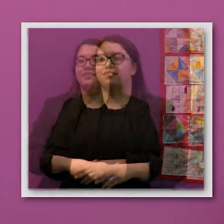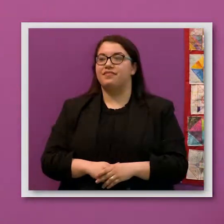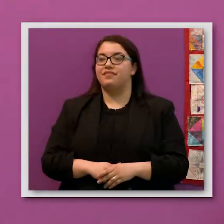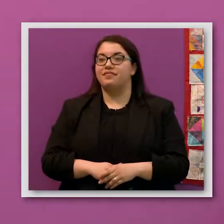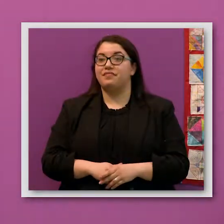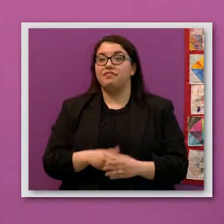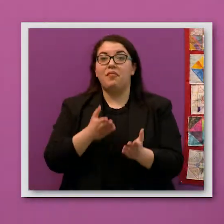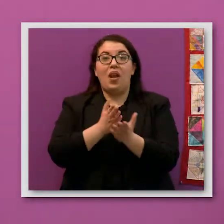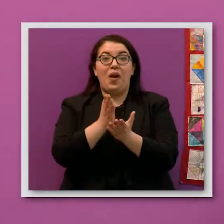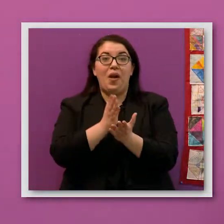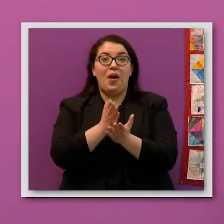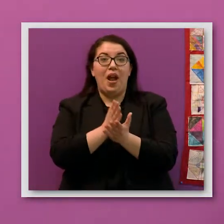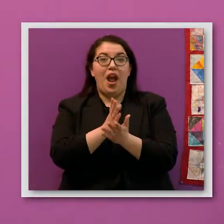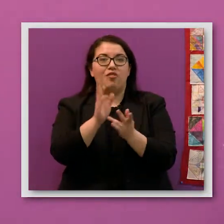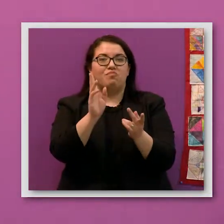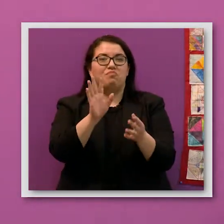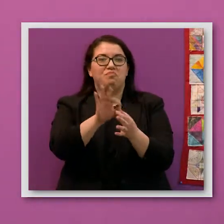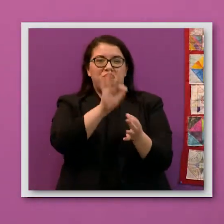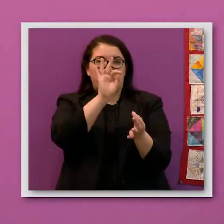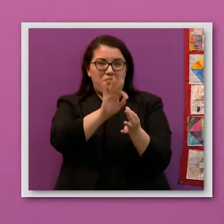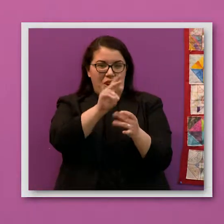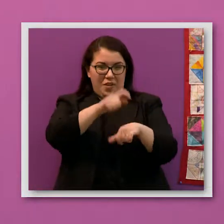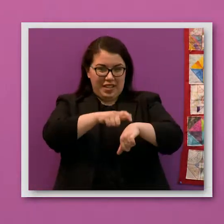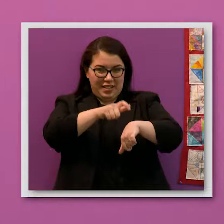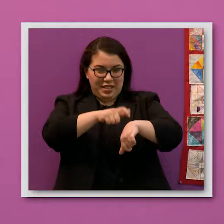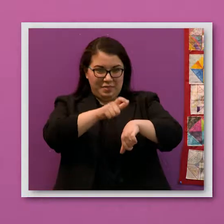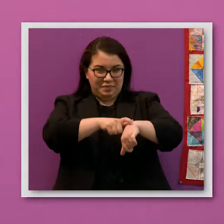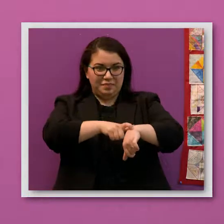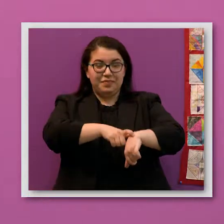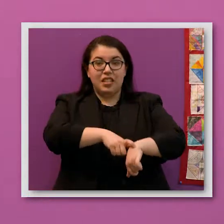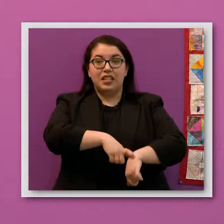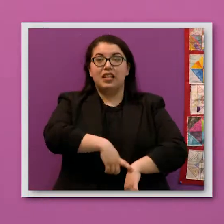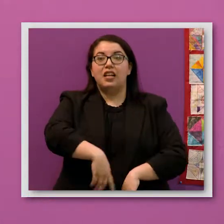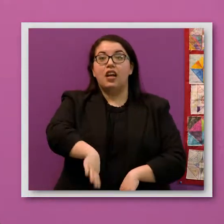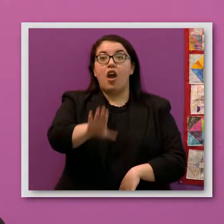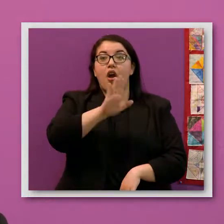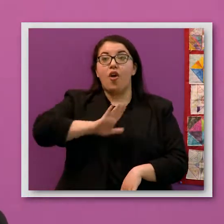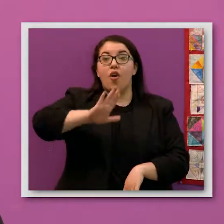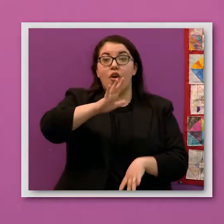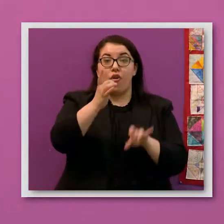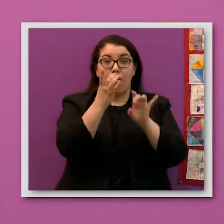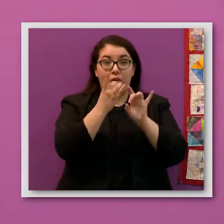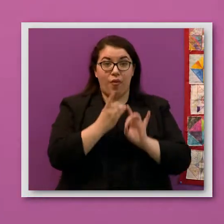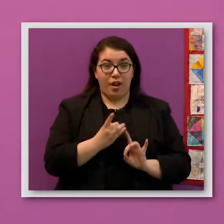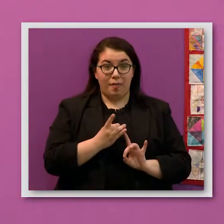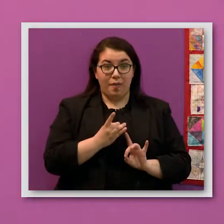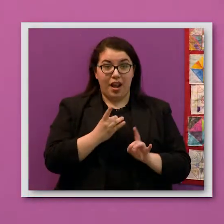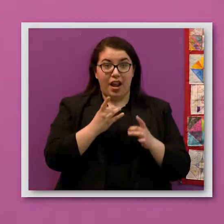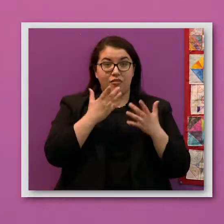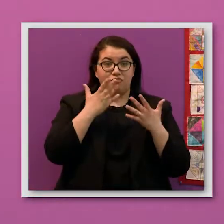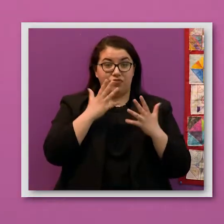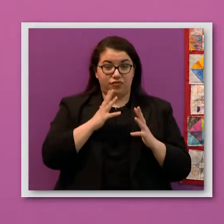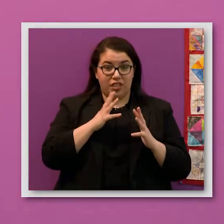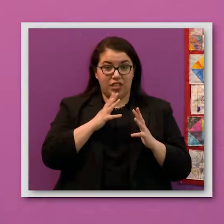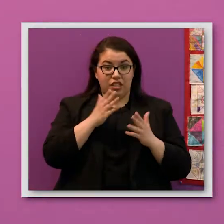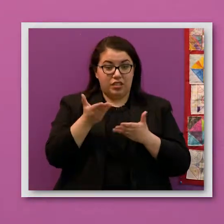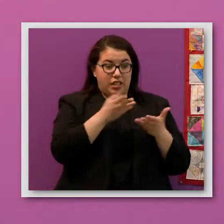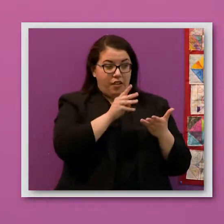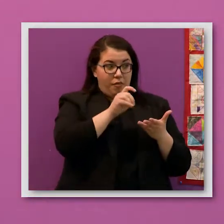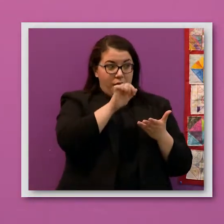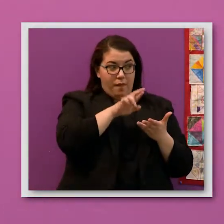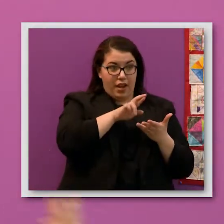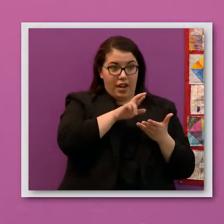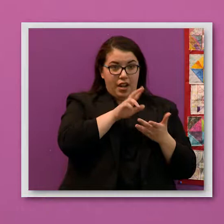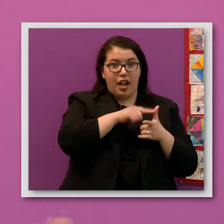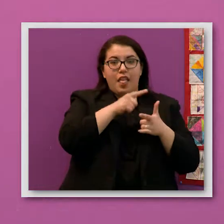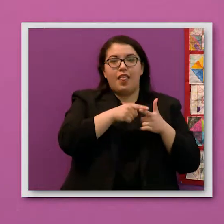All right, so that was perfect timing because right after we get your feedback and we take that to the mayor, we prepare our